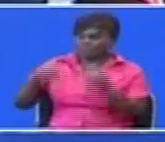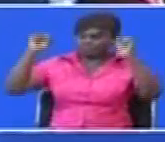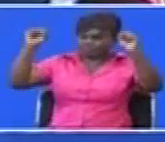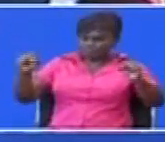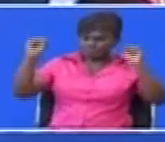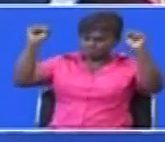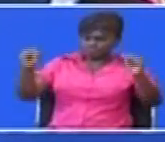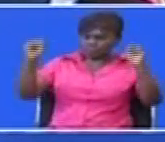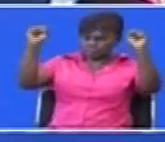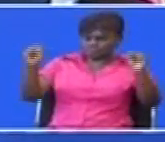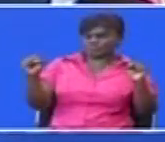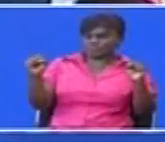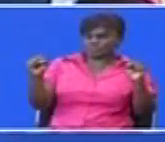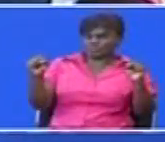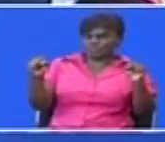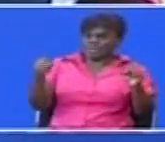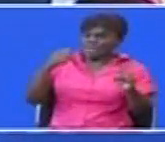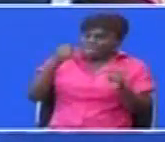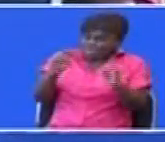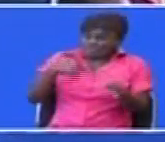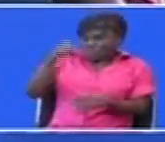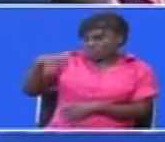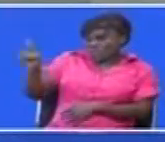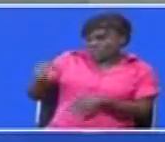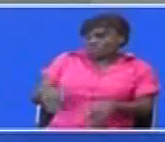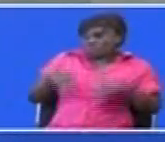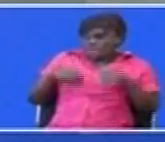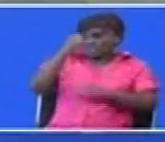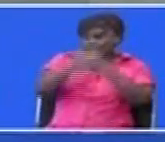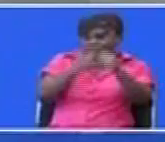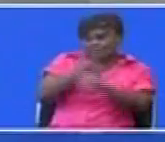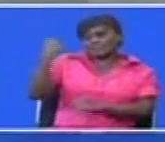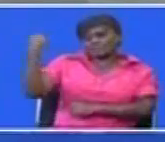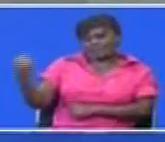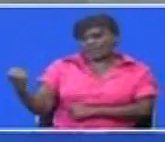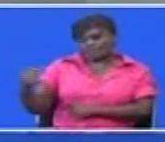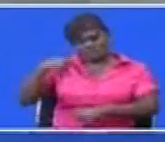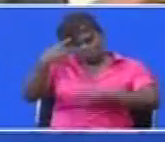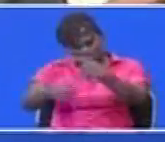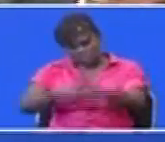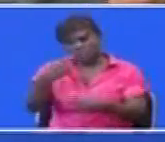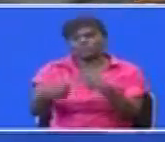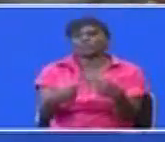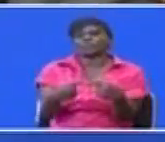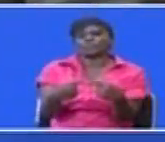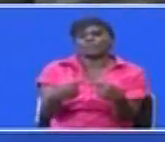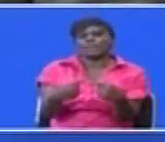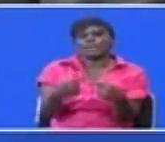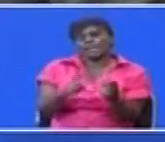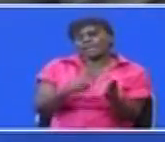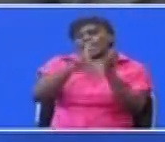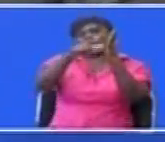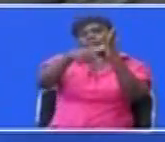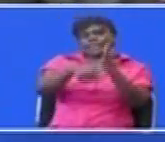utakampeni, nikikushinda ugojee miaka ingine mitano tuendelee baada ya hiyo